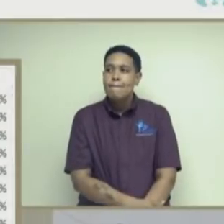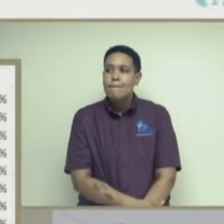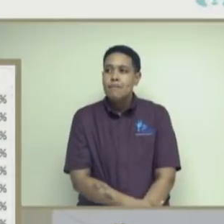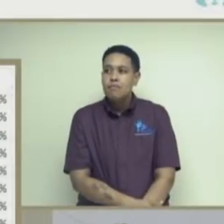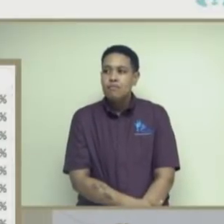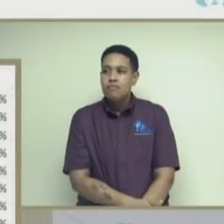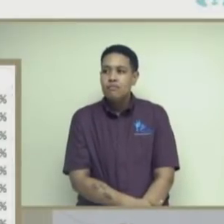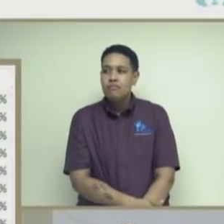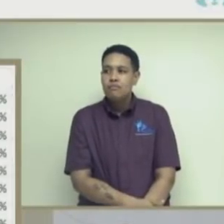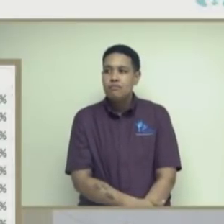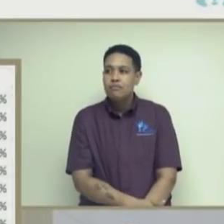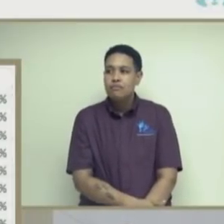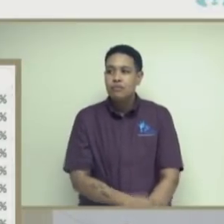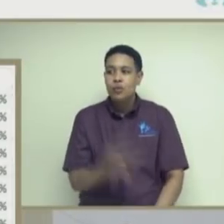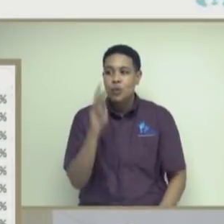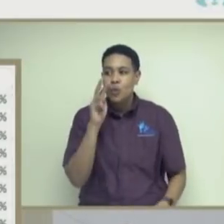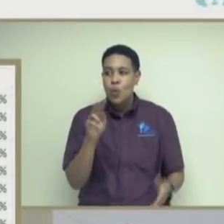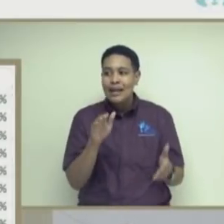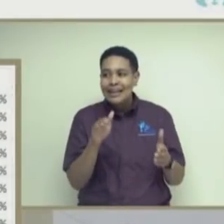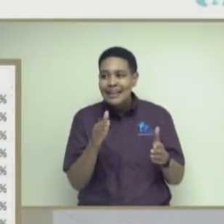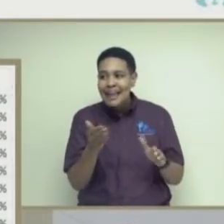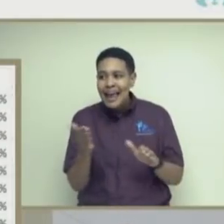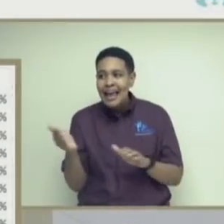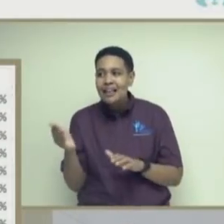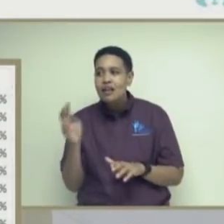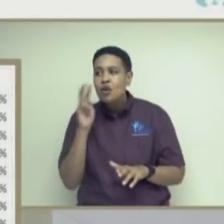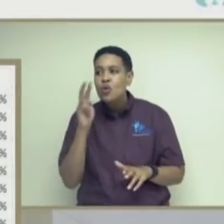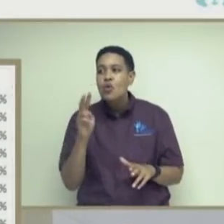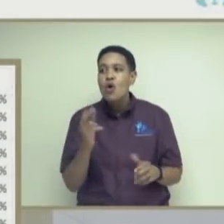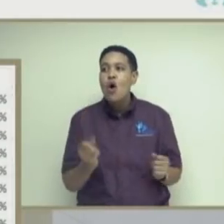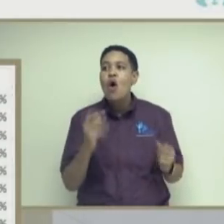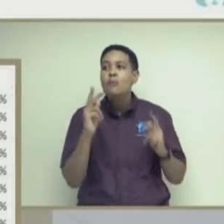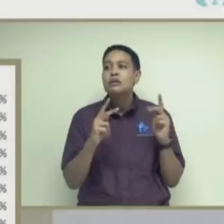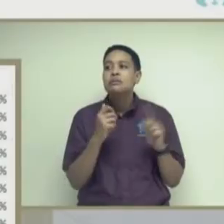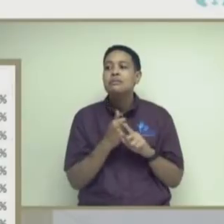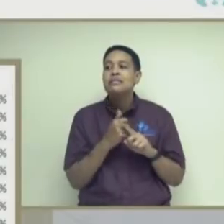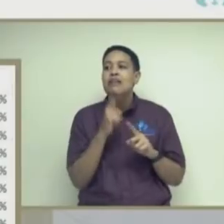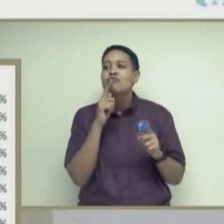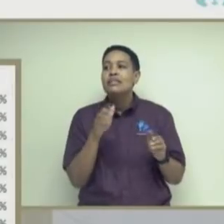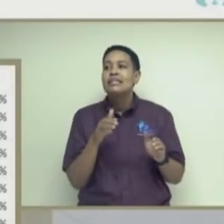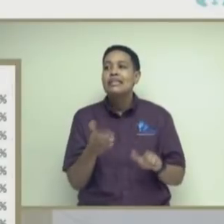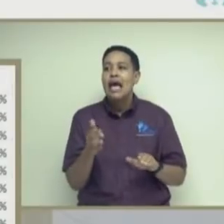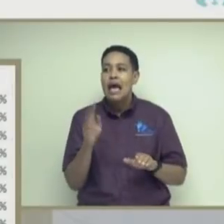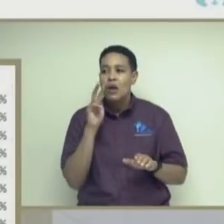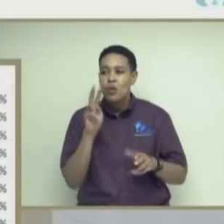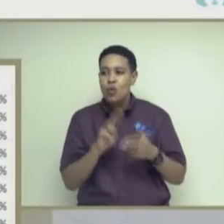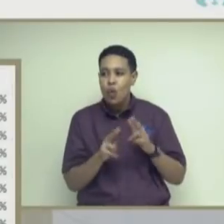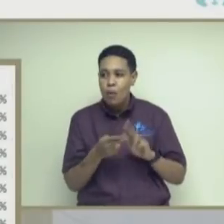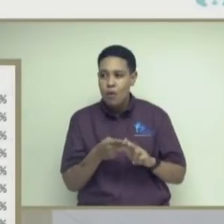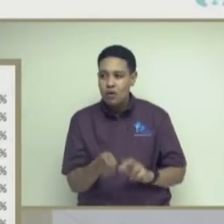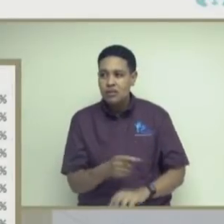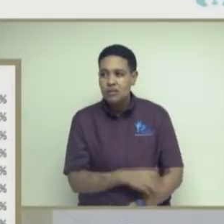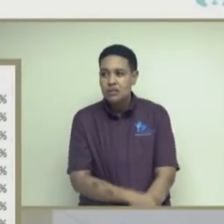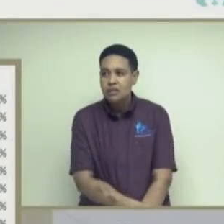the case fatality rate, that's the number of persons who would have died